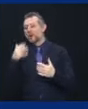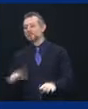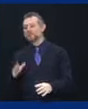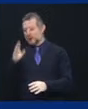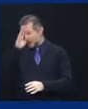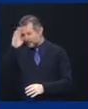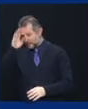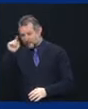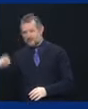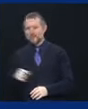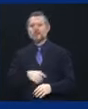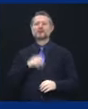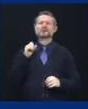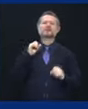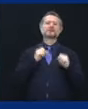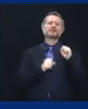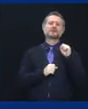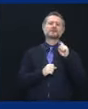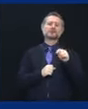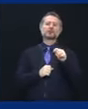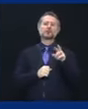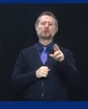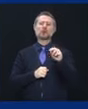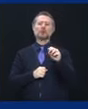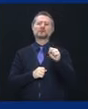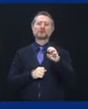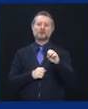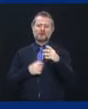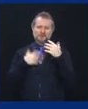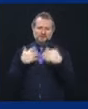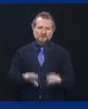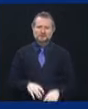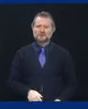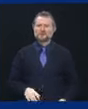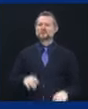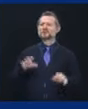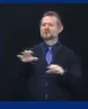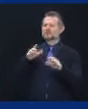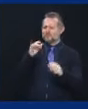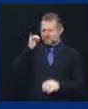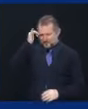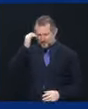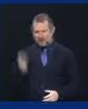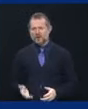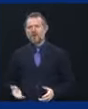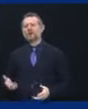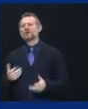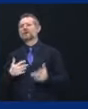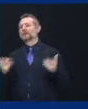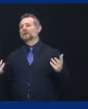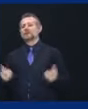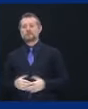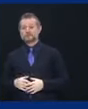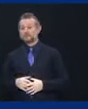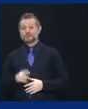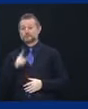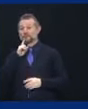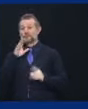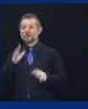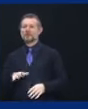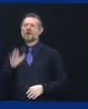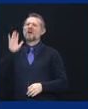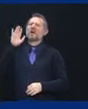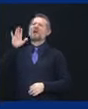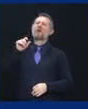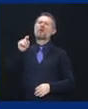St. Rose did in Buffalo. And then reporters say, oh,